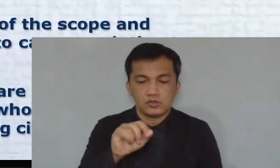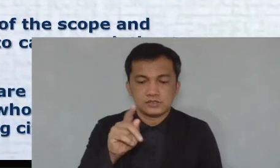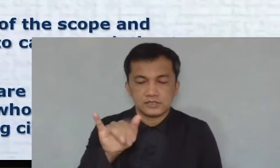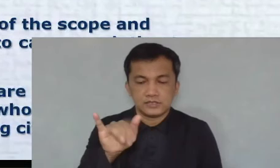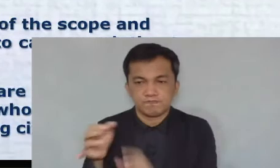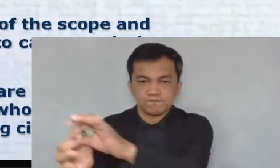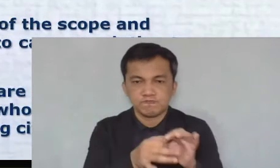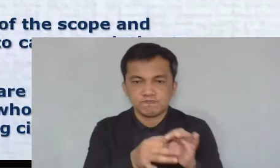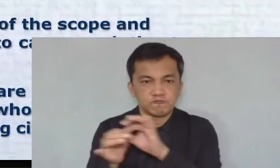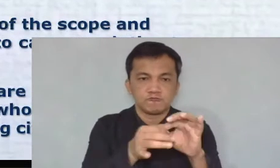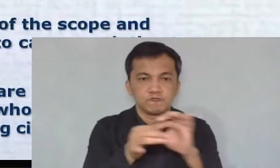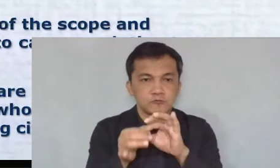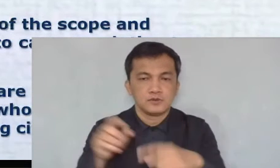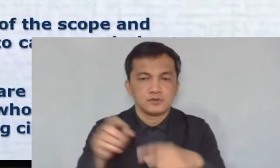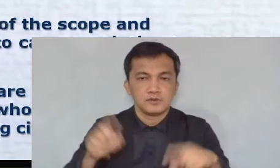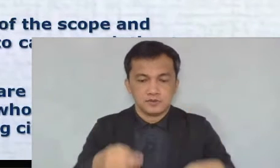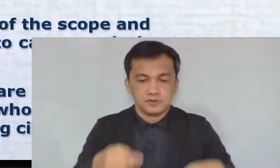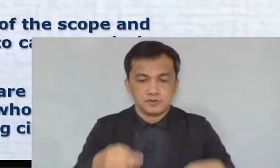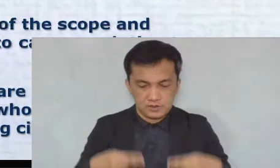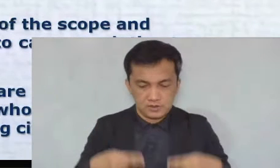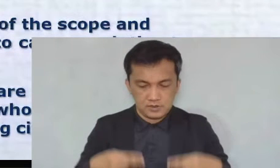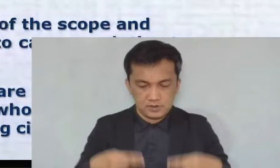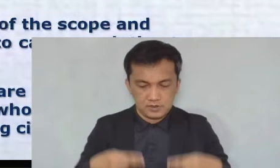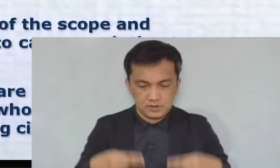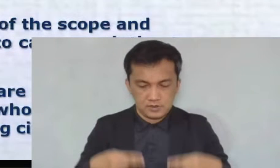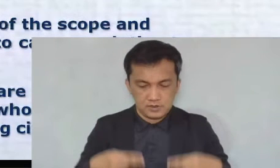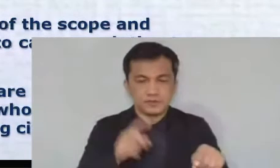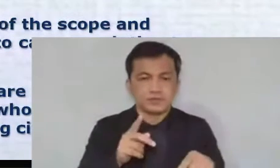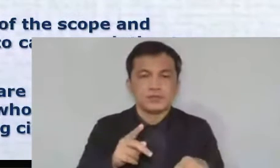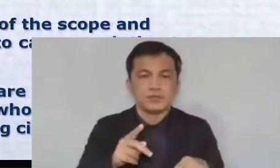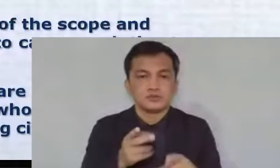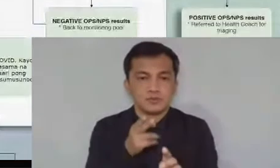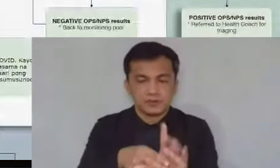the different health systems in participating city.